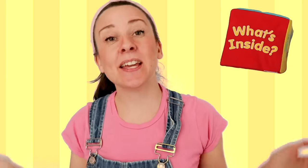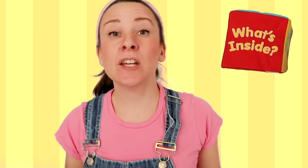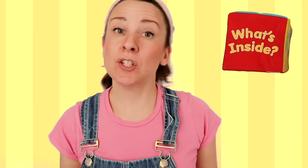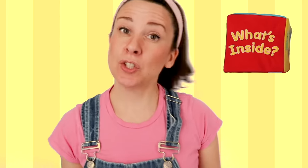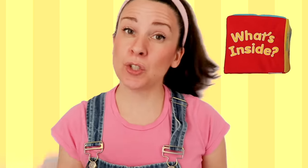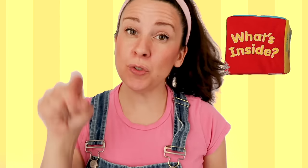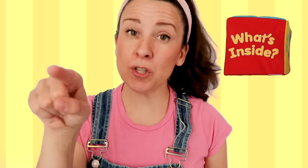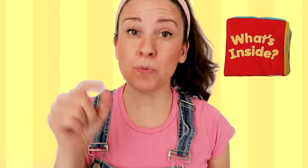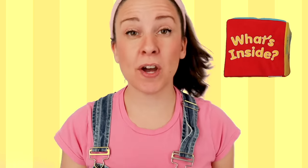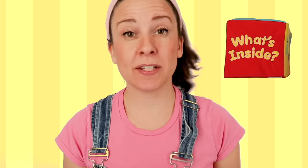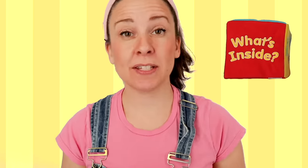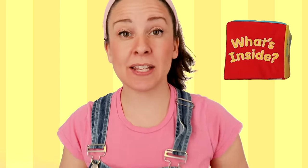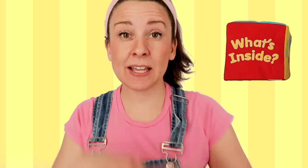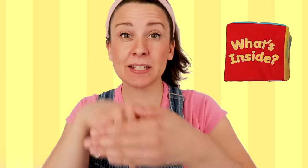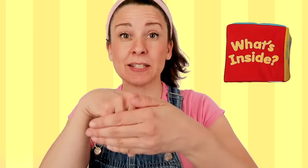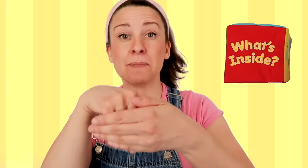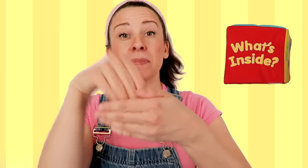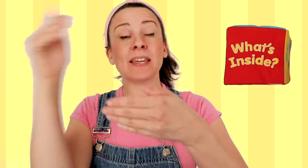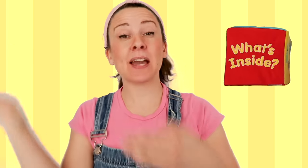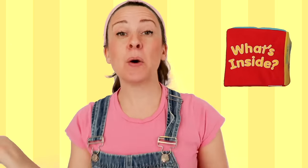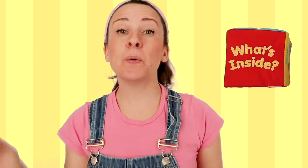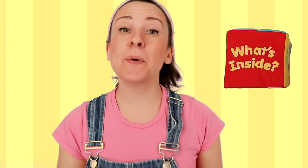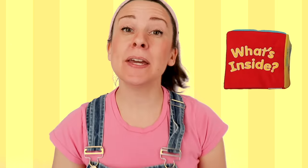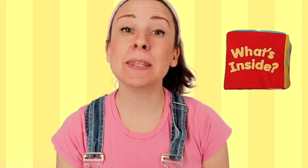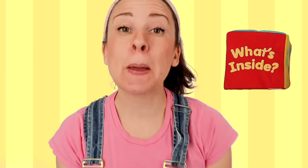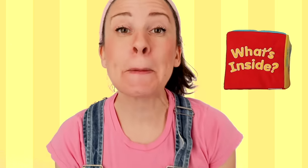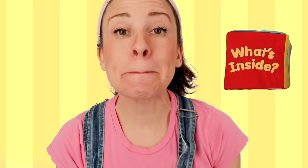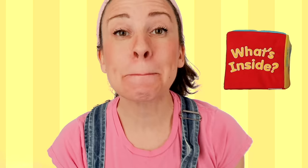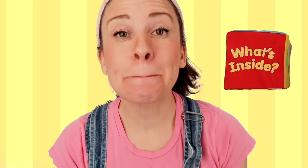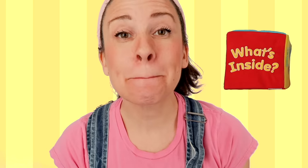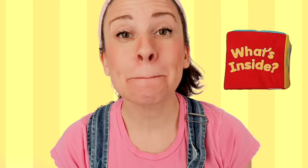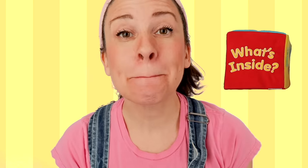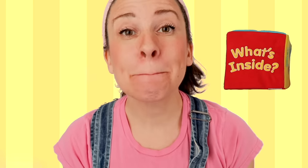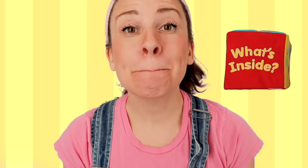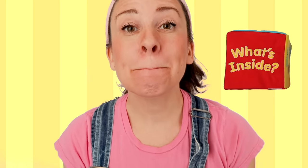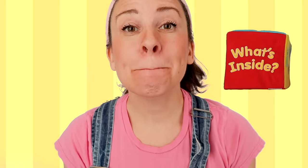be? Do you want to take something out with